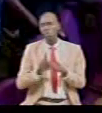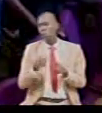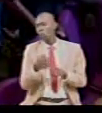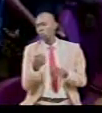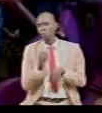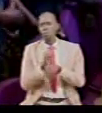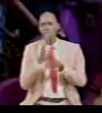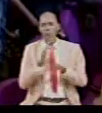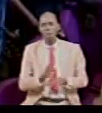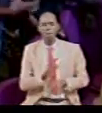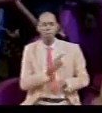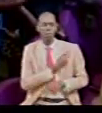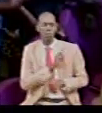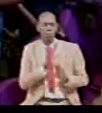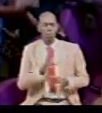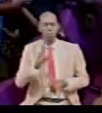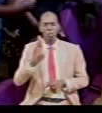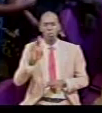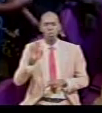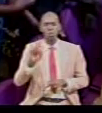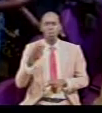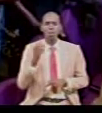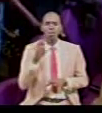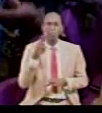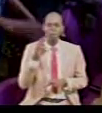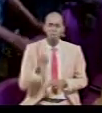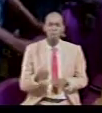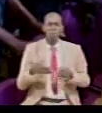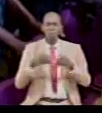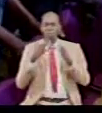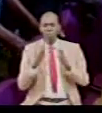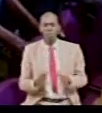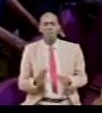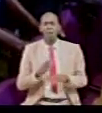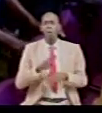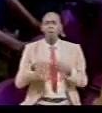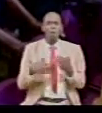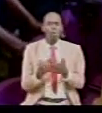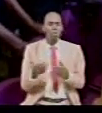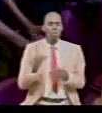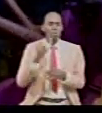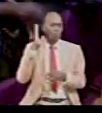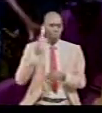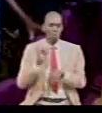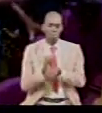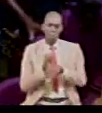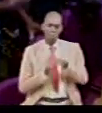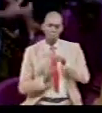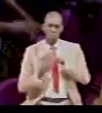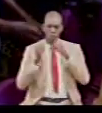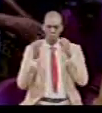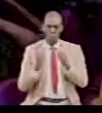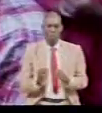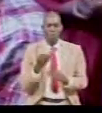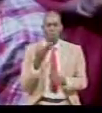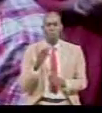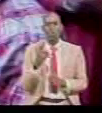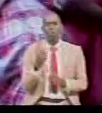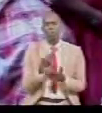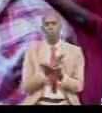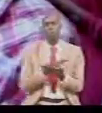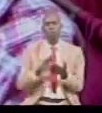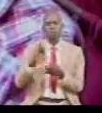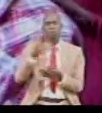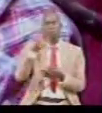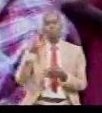everybody. God will anoint them with the Holy Ghost and power. They walk under the power of the Holy Ghost. There'll be testimony every